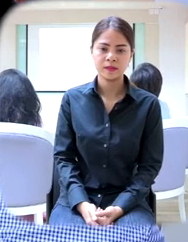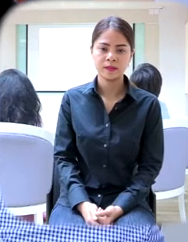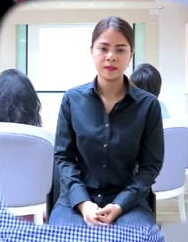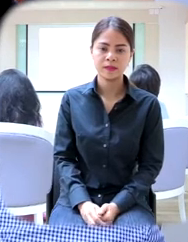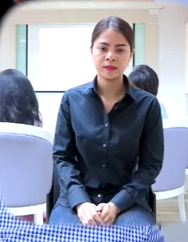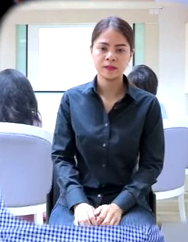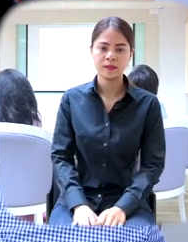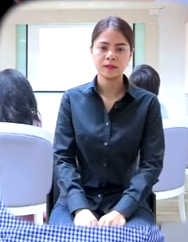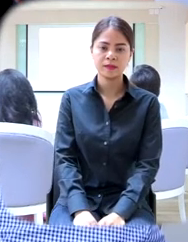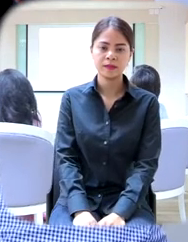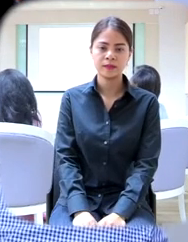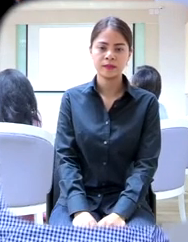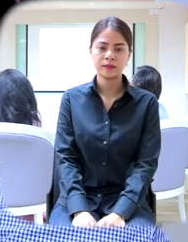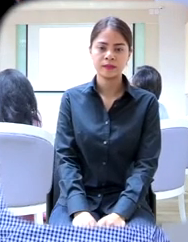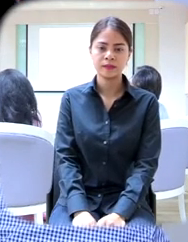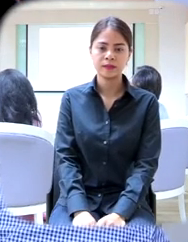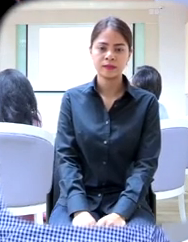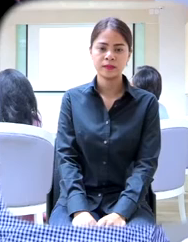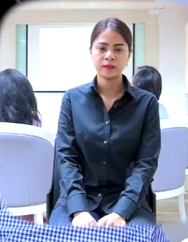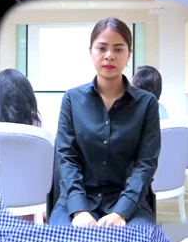beautifully produced.